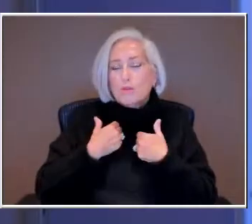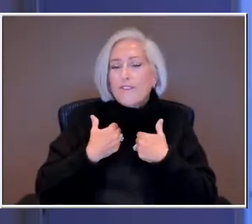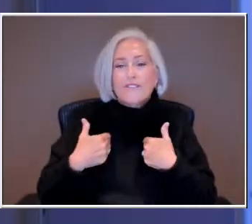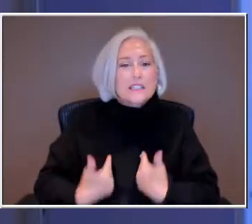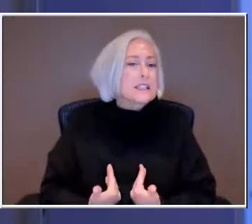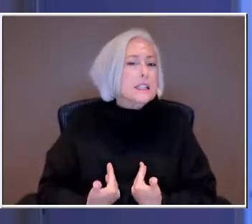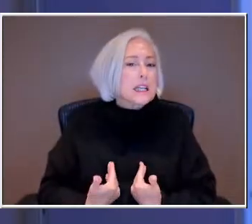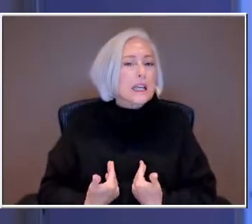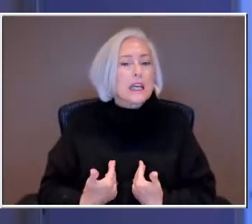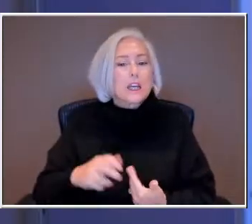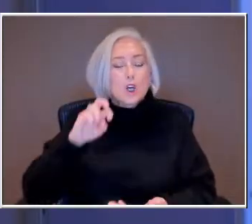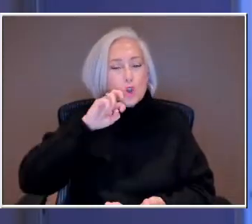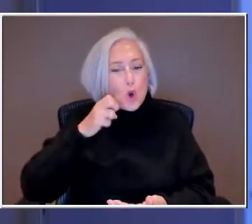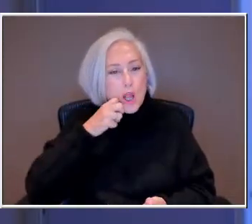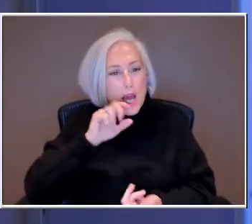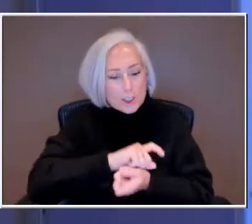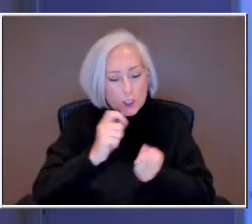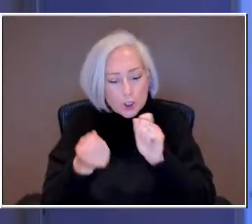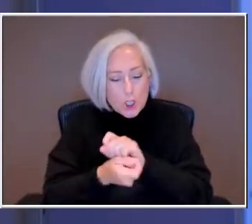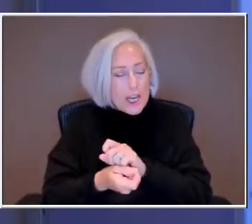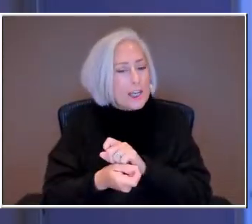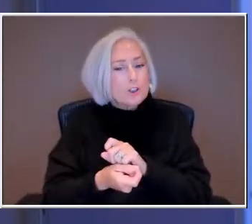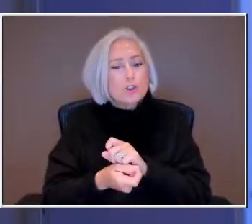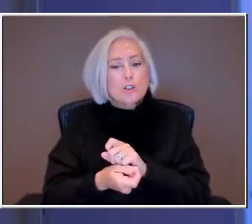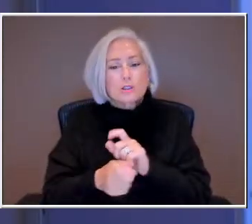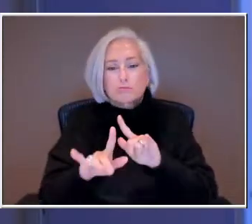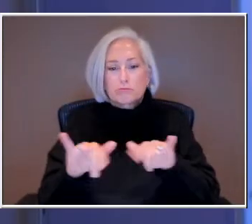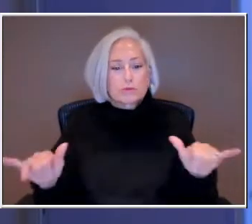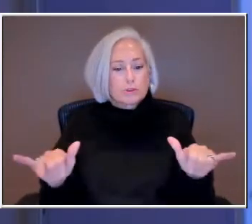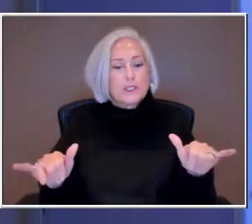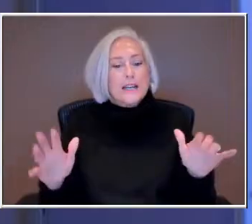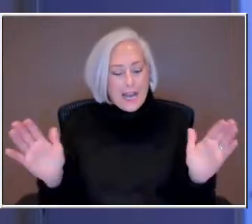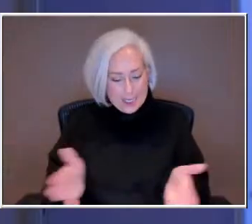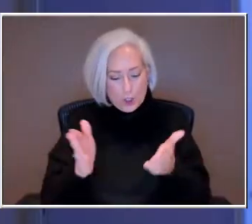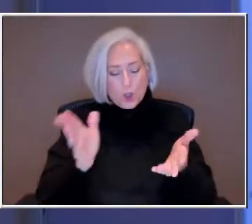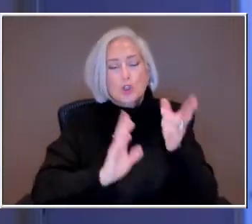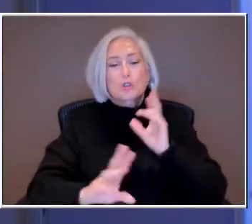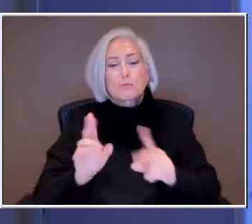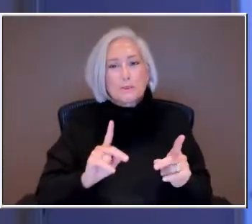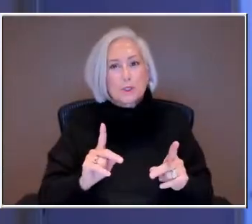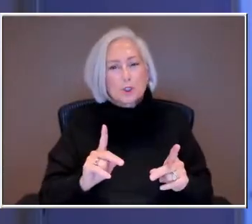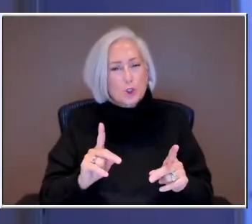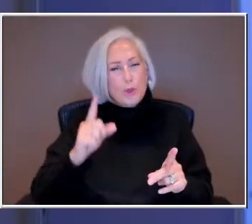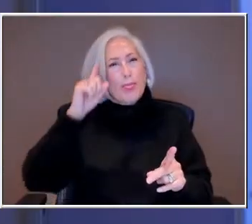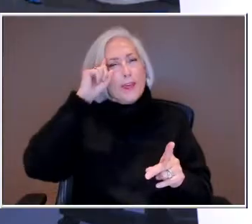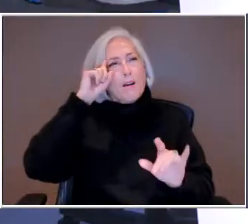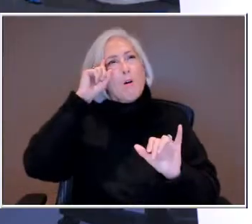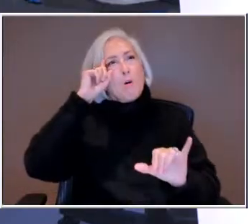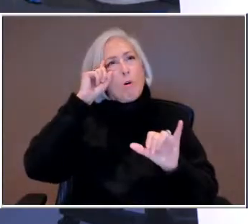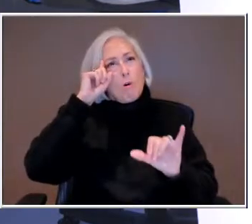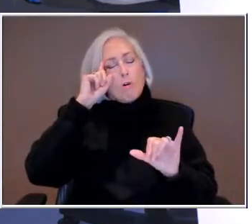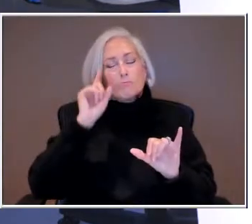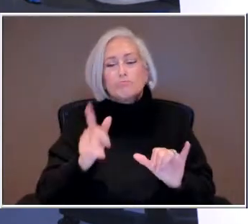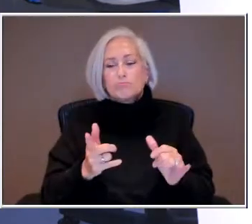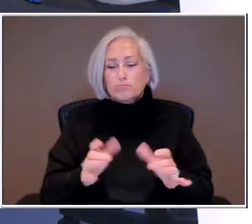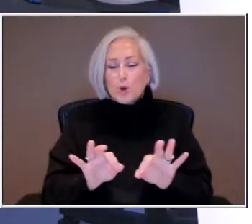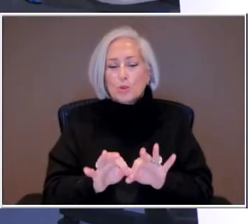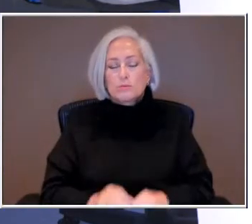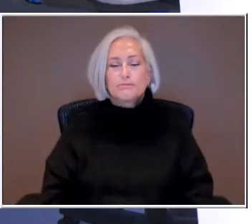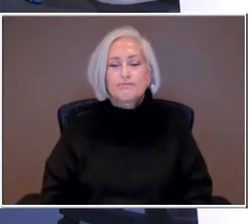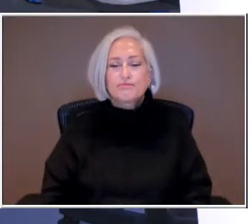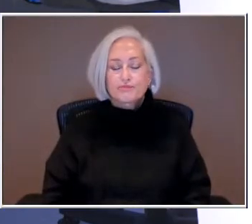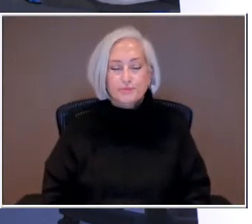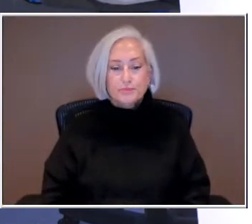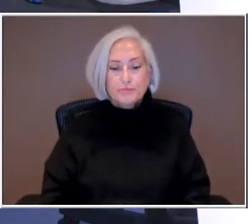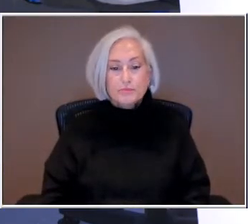changes, any of these things, I encourage people to kind of take seriously, especially if they persist. Quick question for one of our viewers I want to get